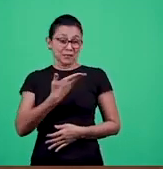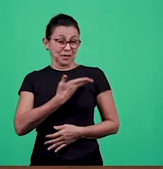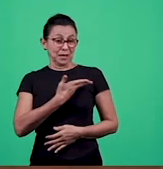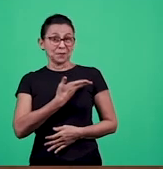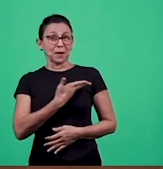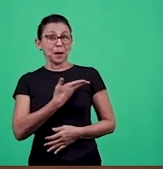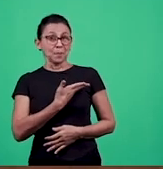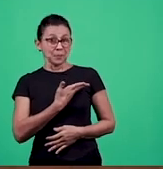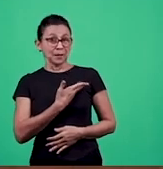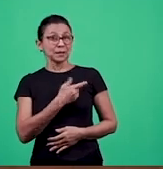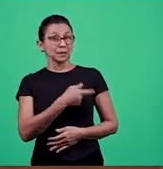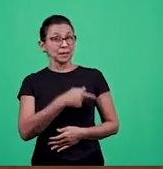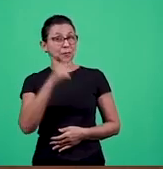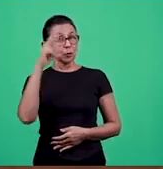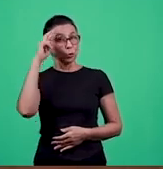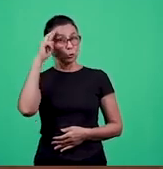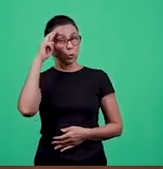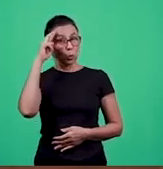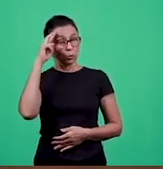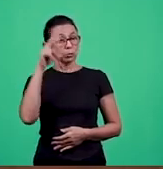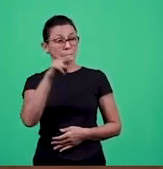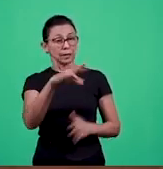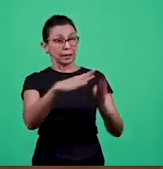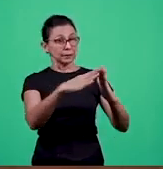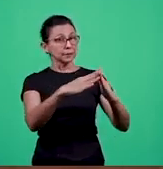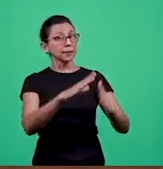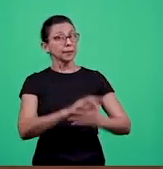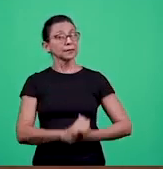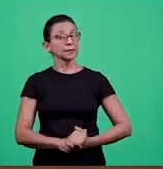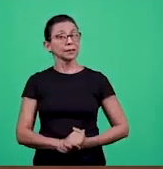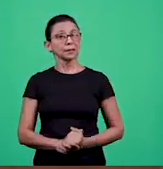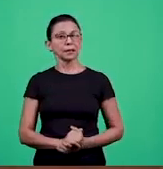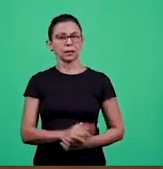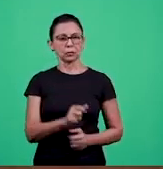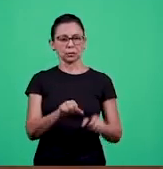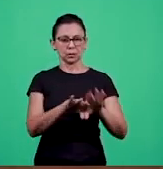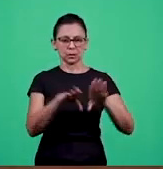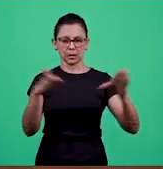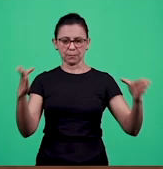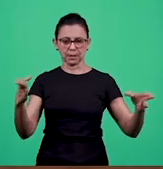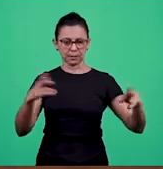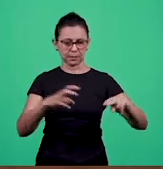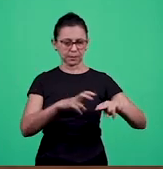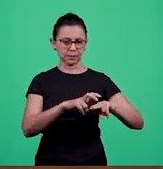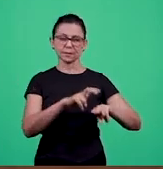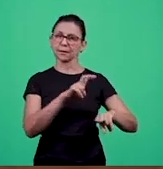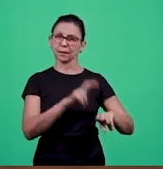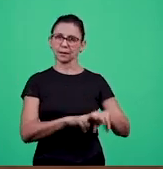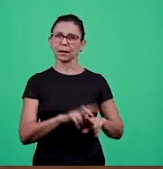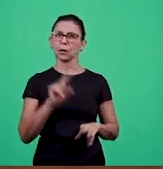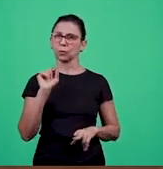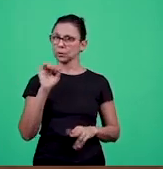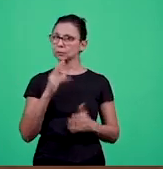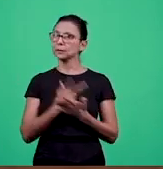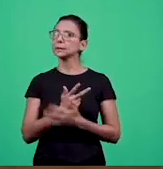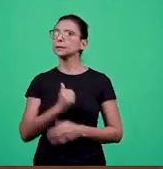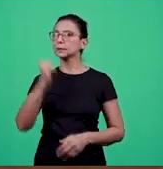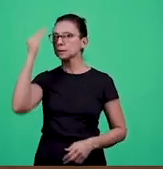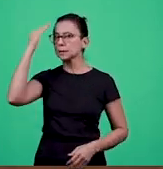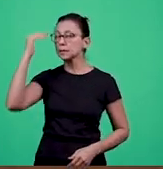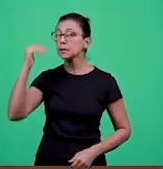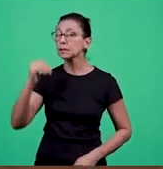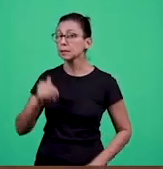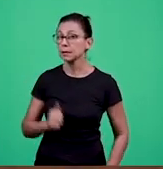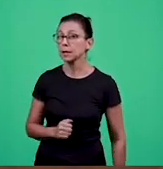very friends of the travelers with the person of the home. And then when they went to sit at the table to eat, do you know what